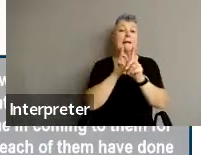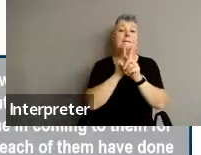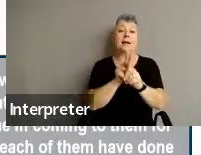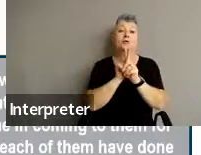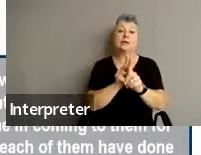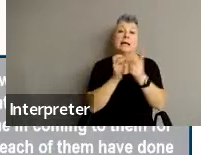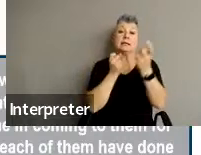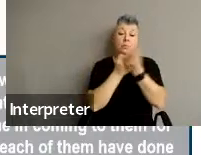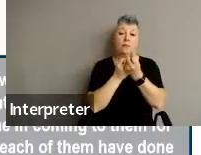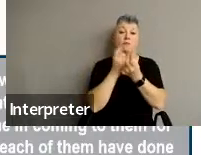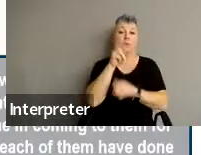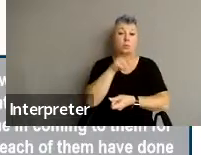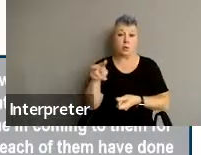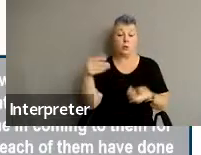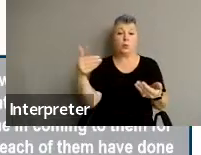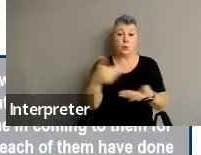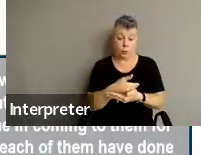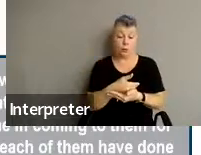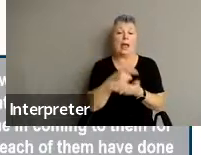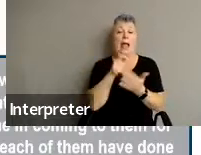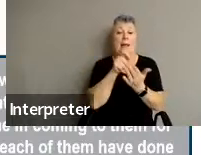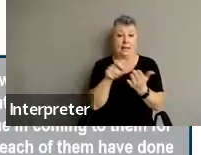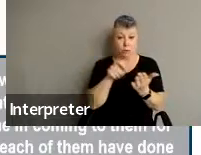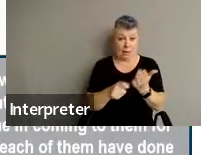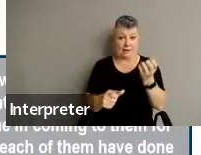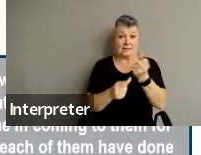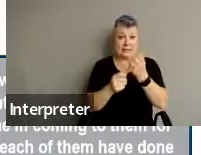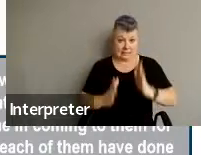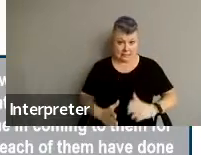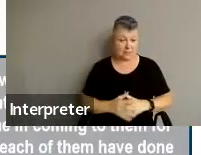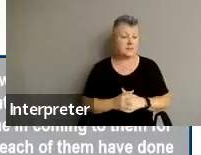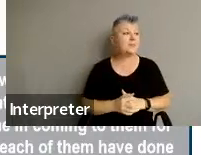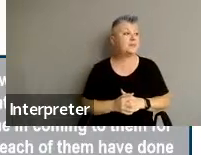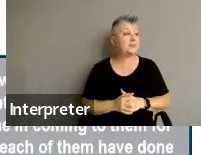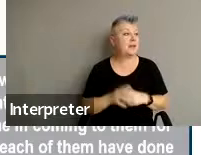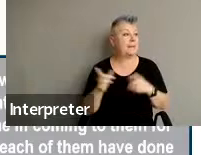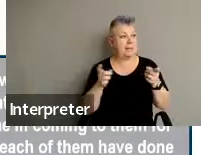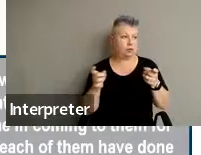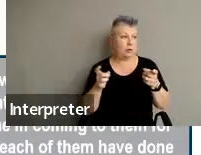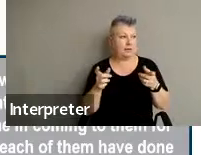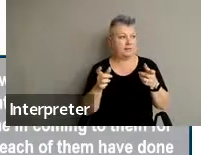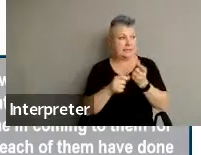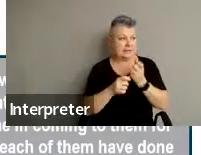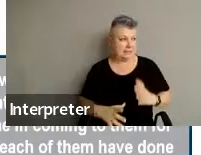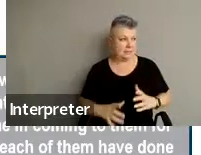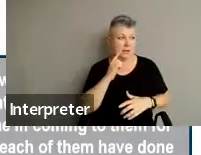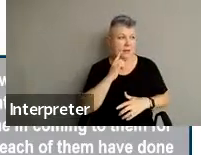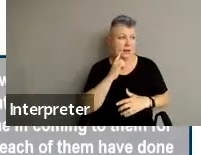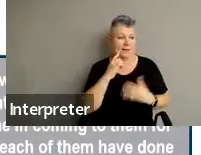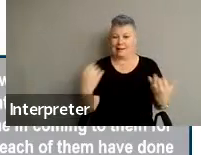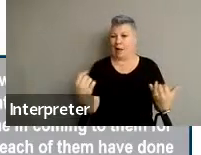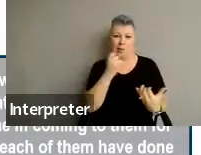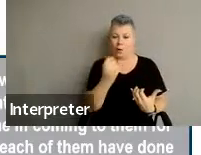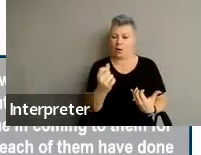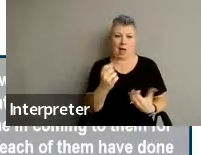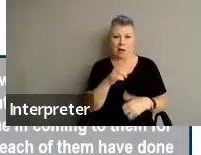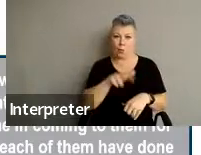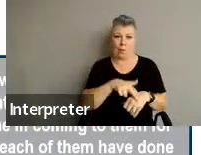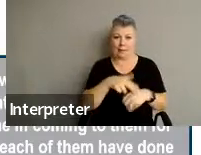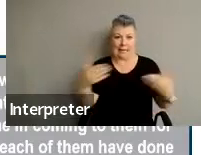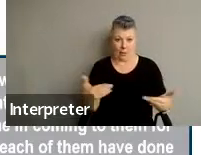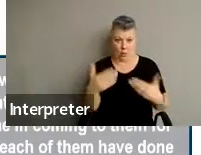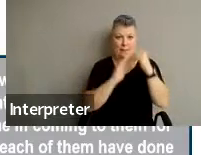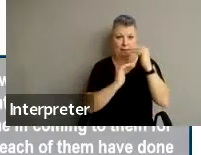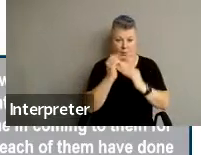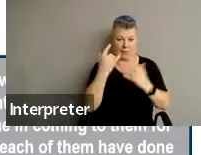new administrative assistants. And if you aren't aware, a lot of those assistants are no longer housed here at central office. They are now out in